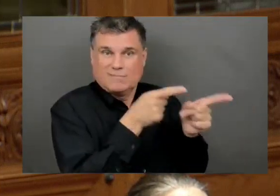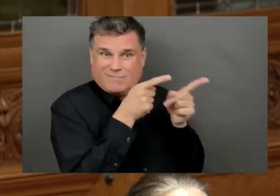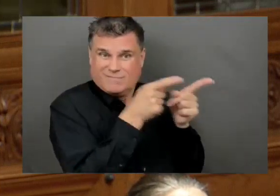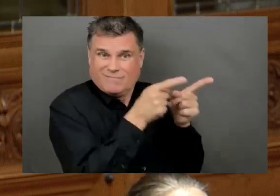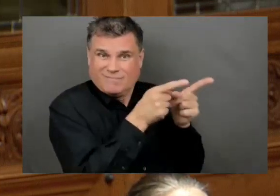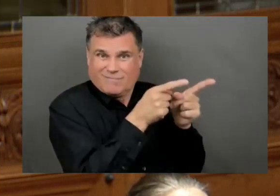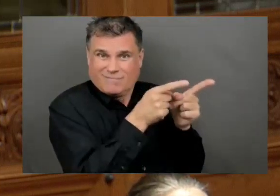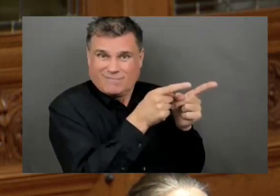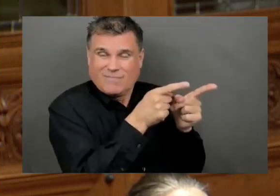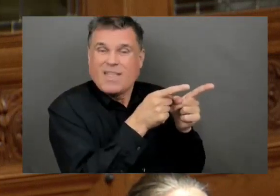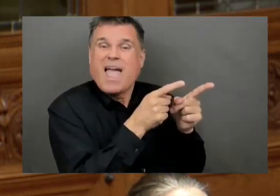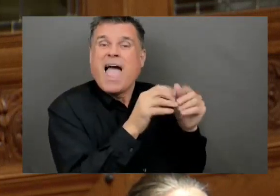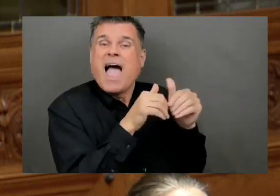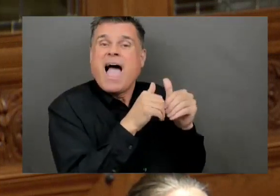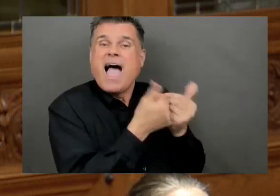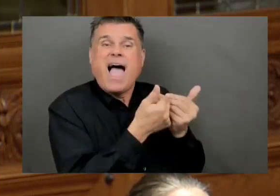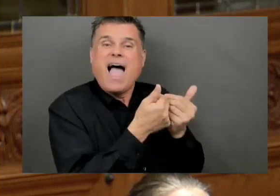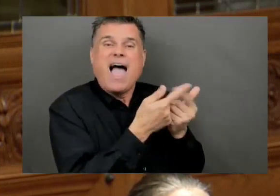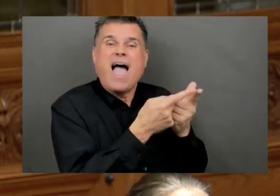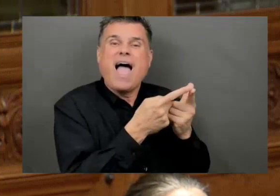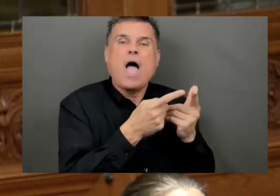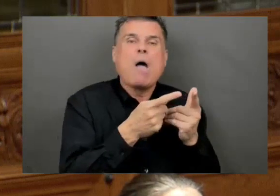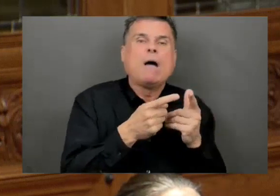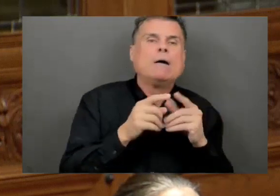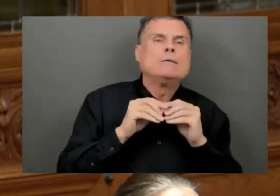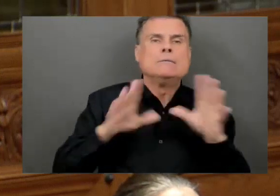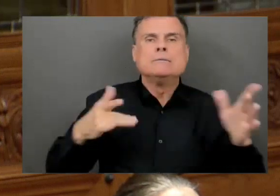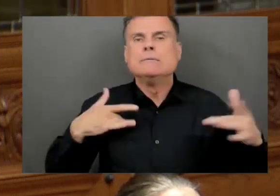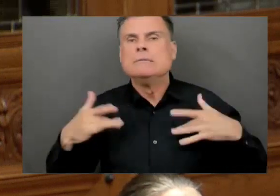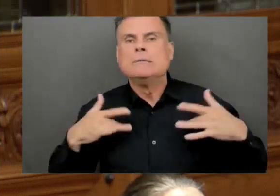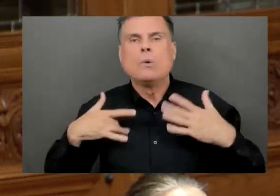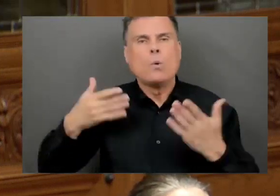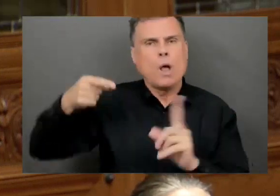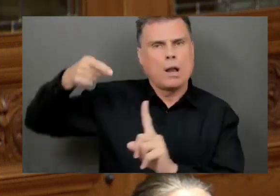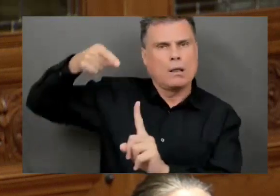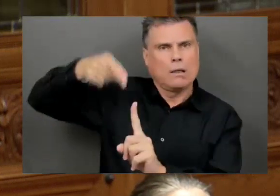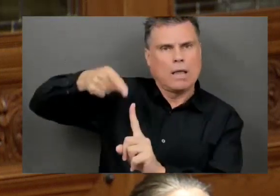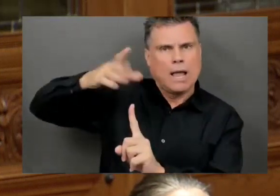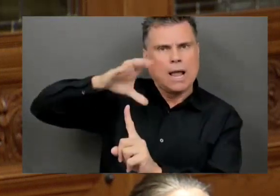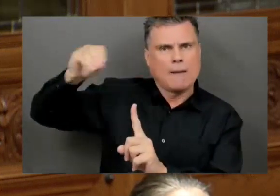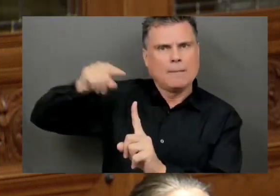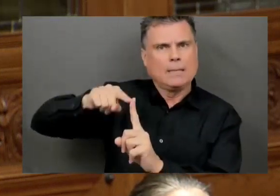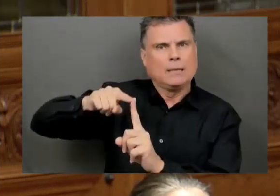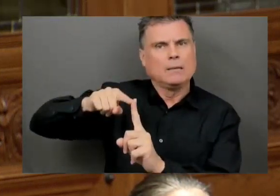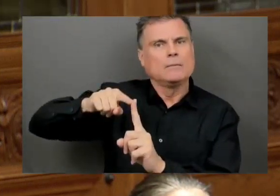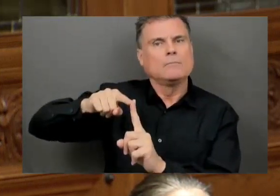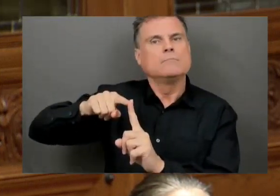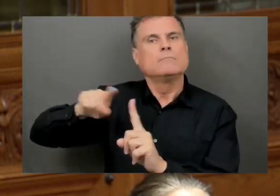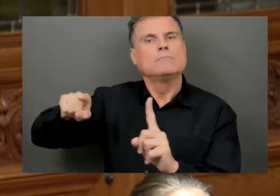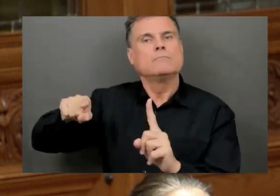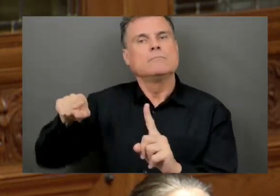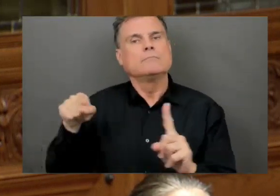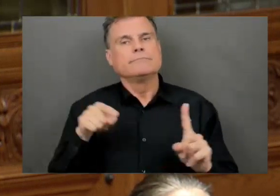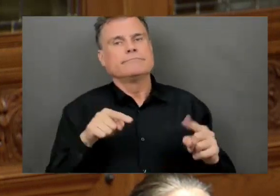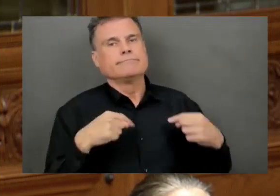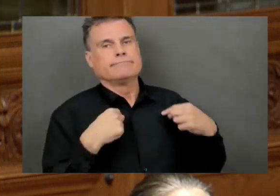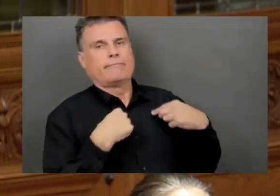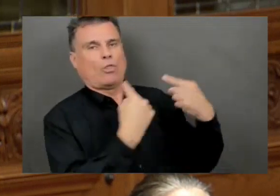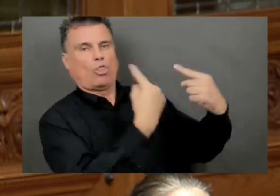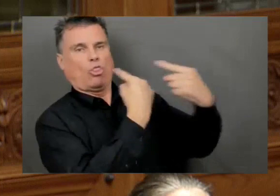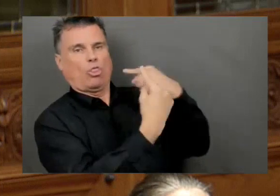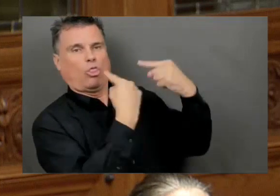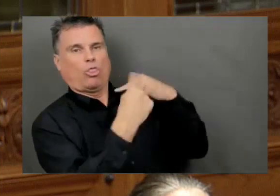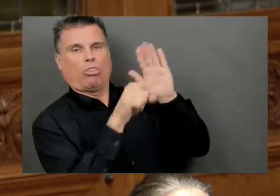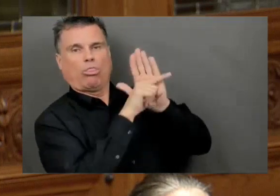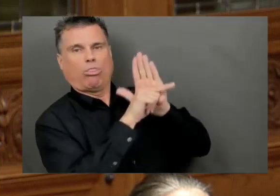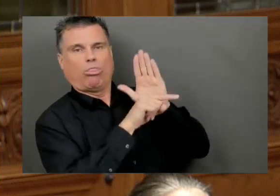this company in our province. Not every industry has this. And not every grant administrator is as blatant as MMP appears to have